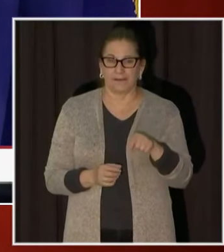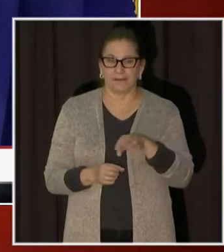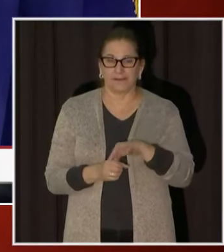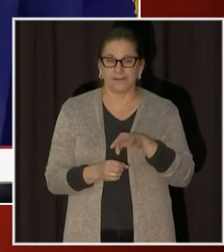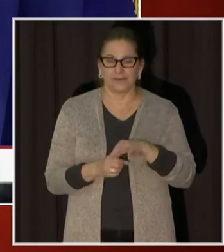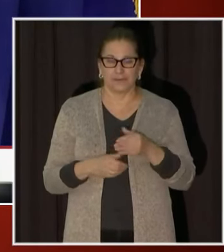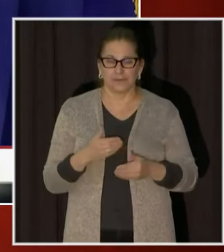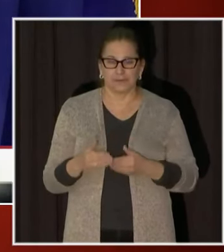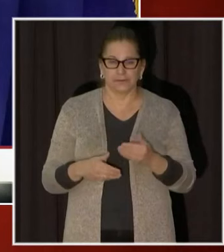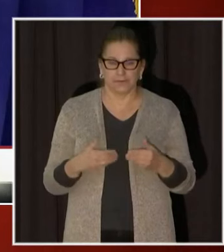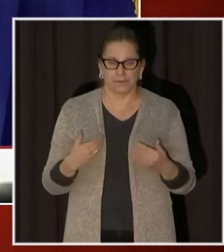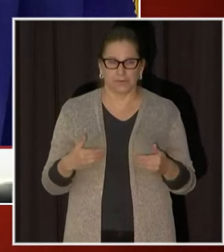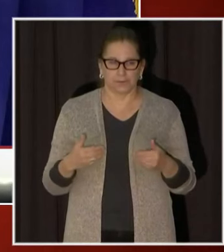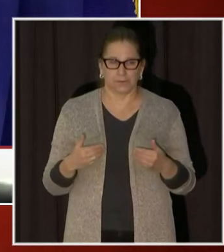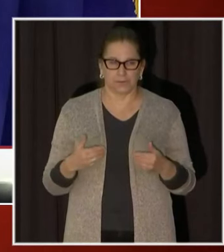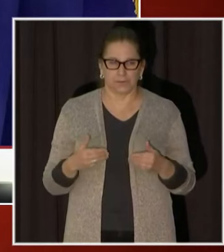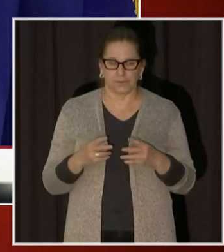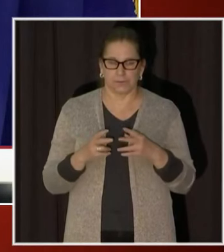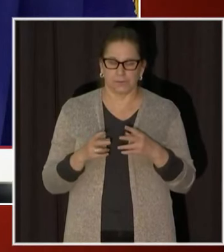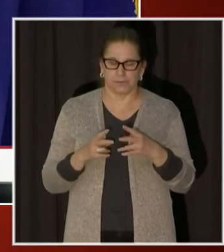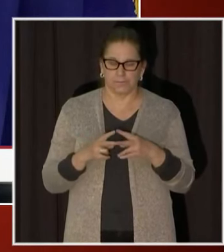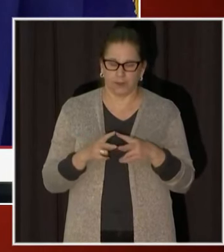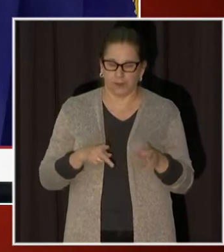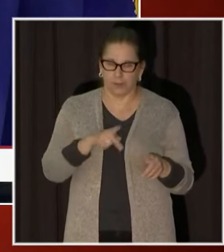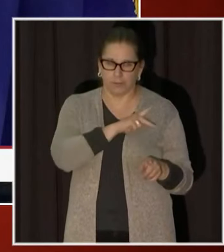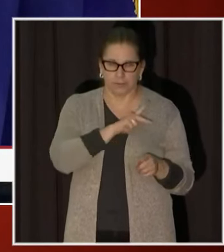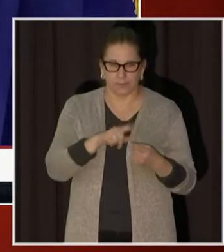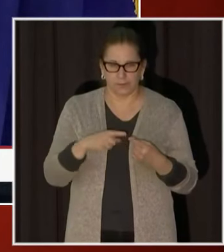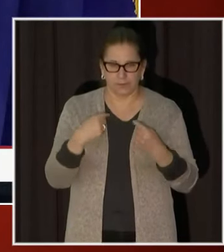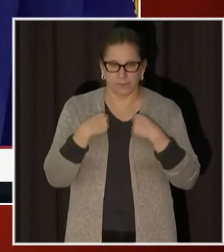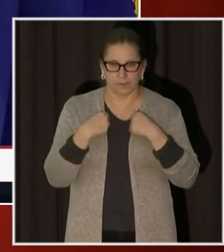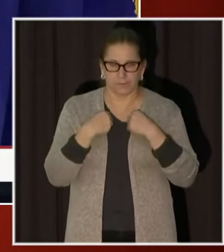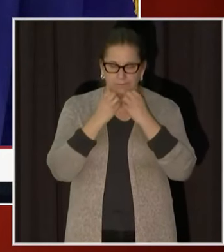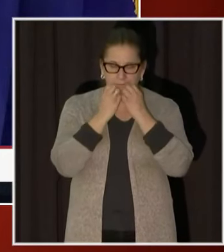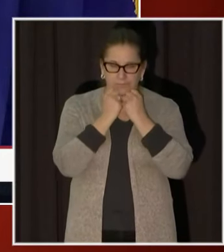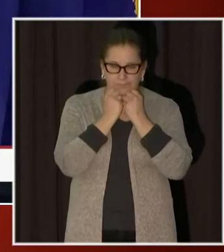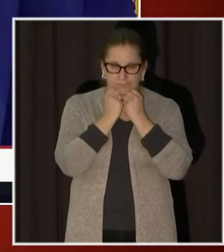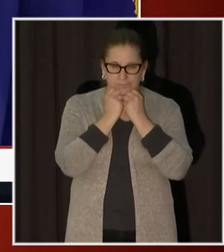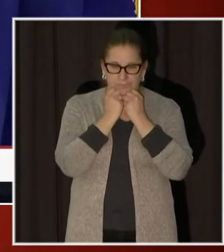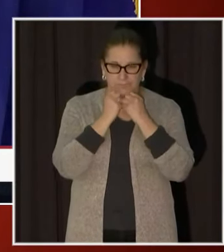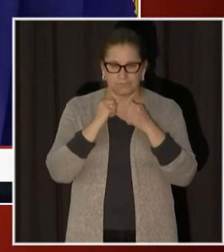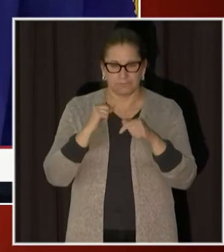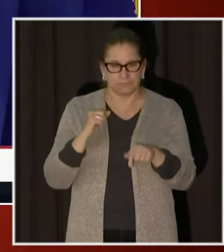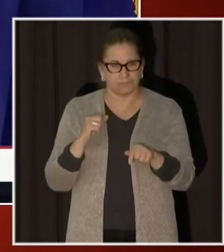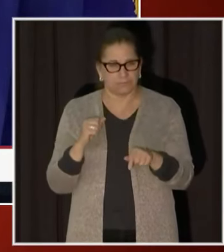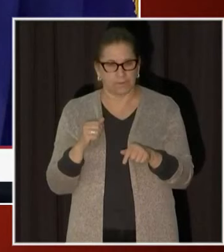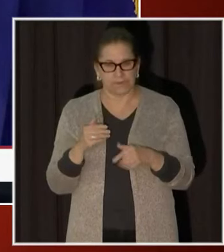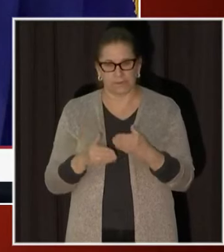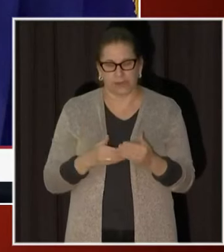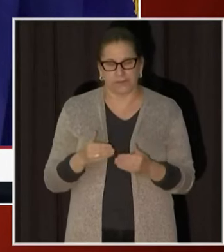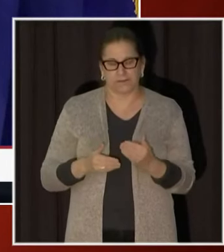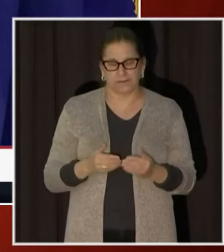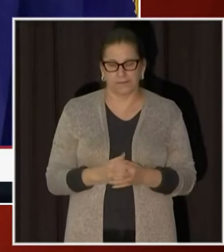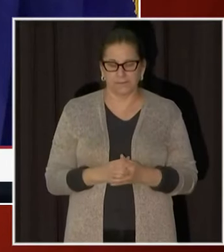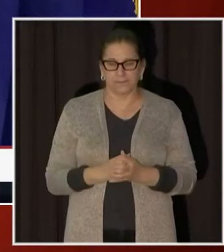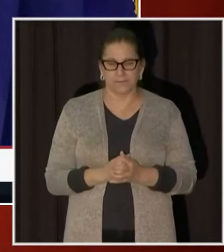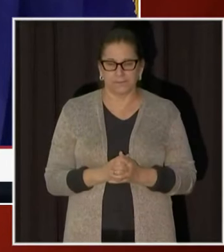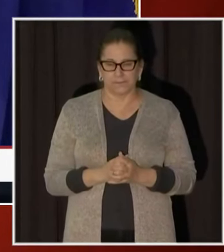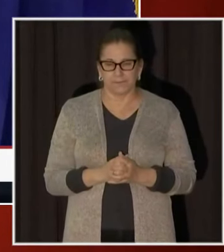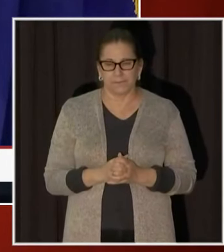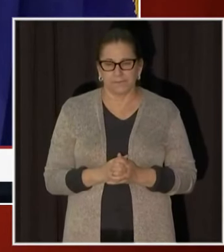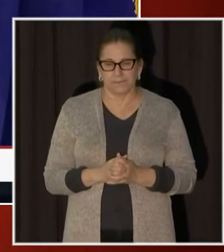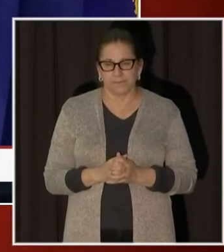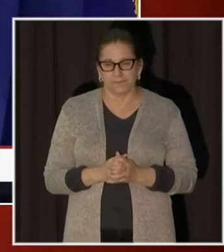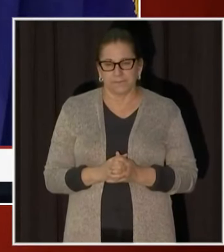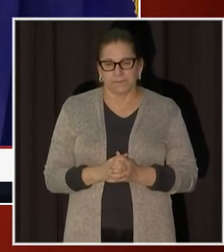personal. A petition circulator has to confront a citizen. When I say confront, I don't mean that